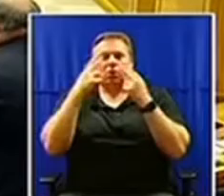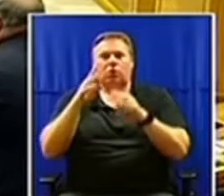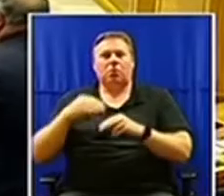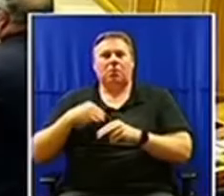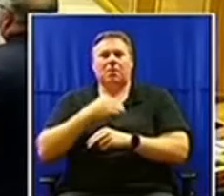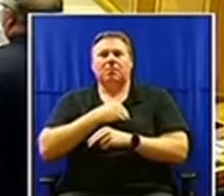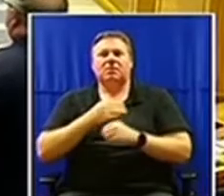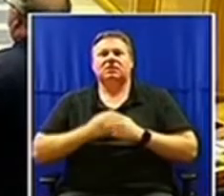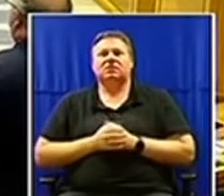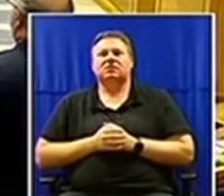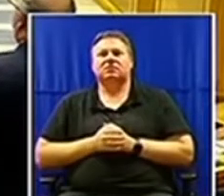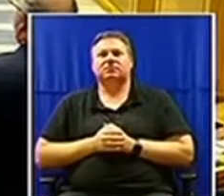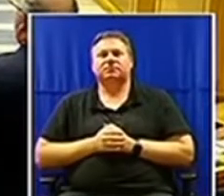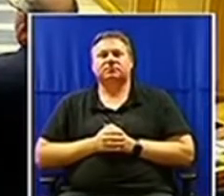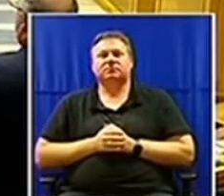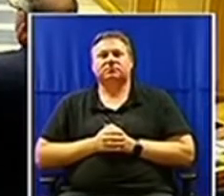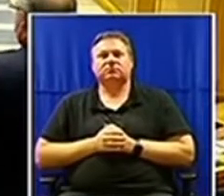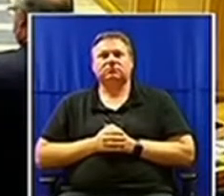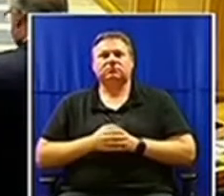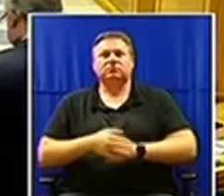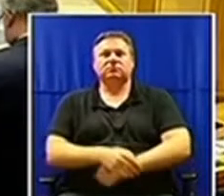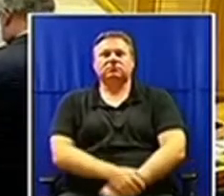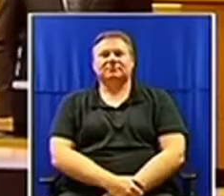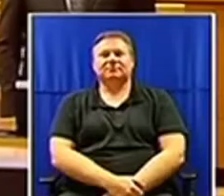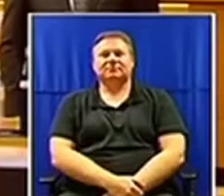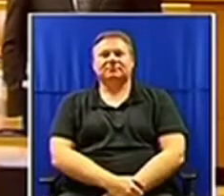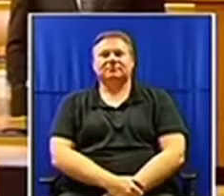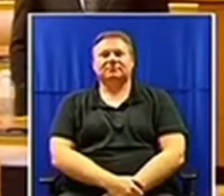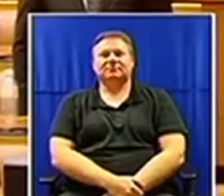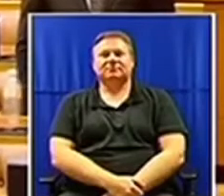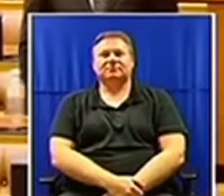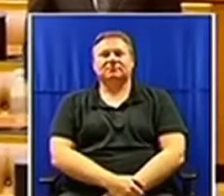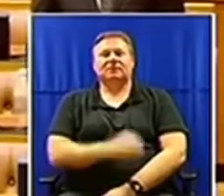esinzima kube sekuhlonishwa namalungu ePhalamende amahlanu abulawe yiCovid-19.